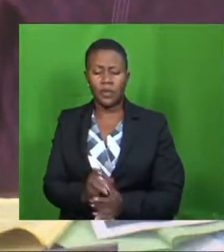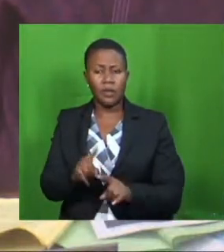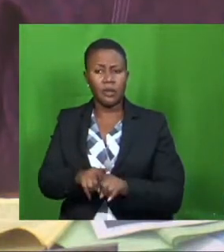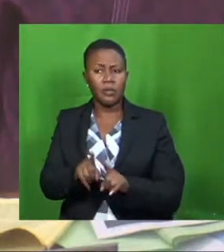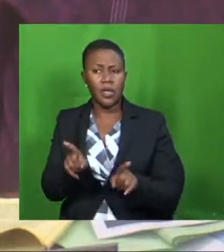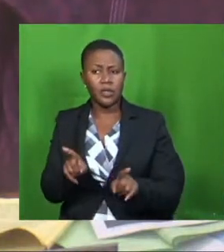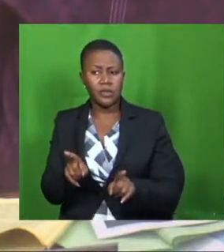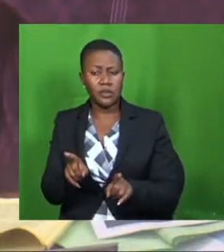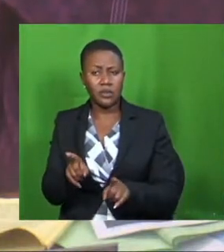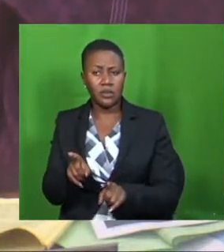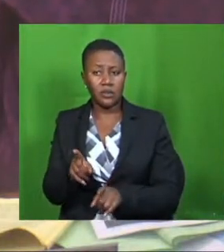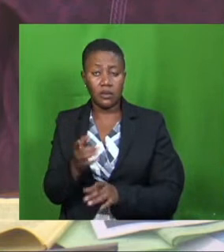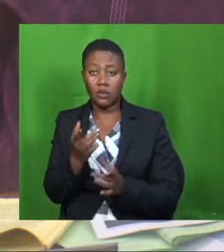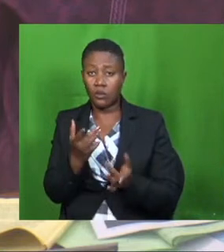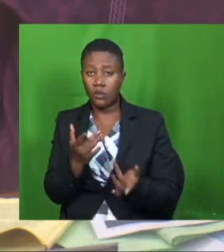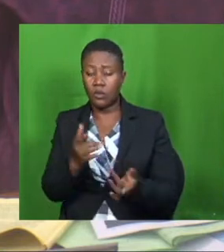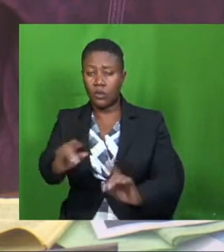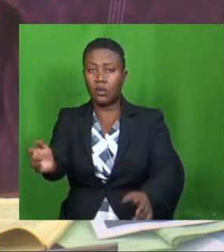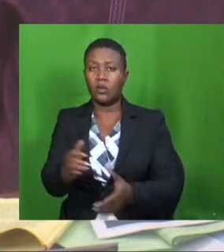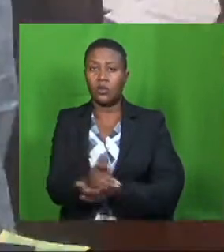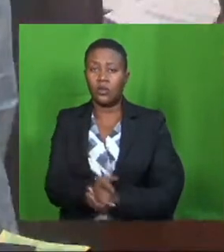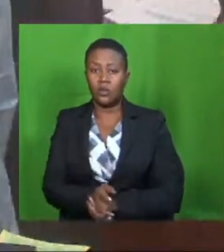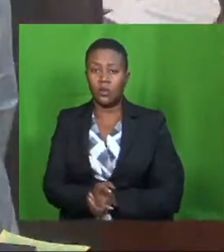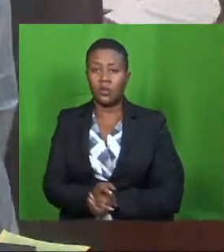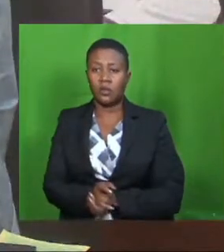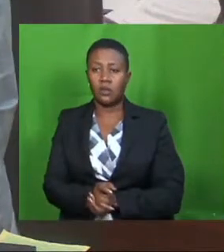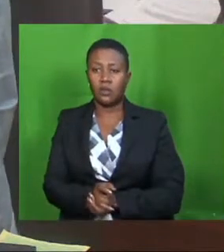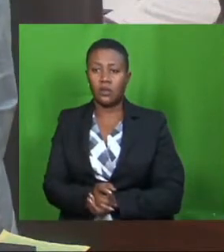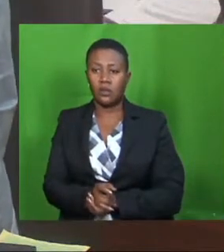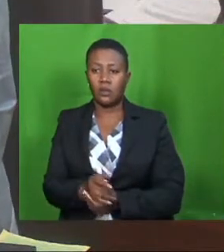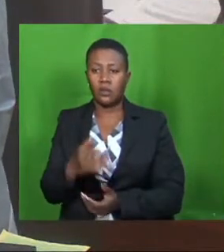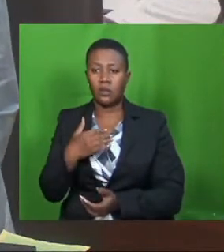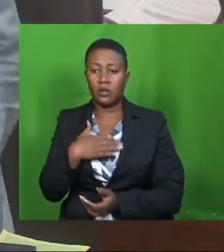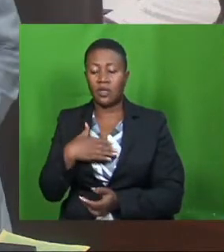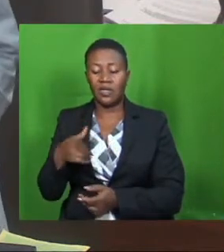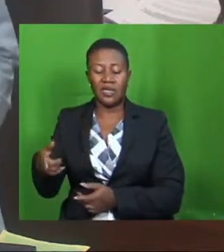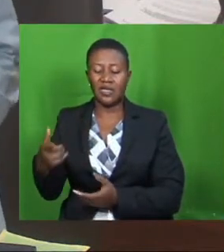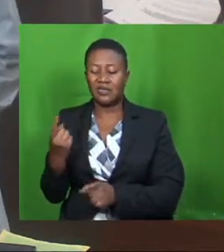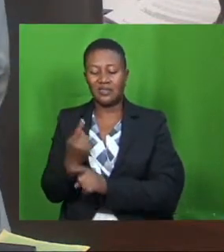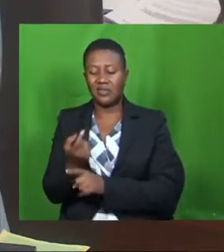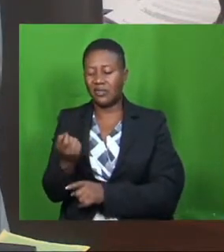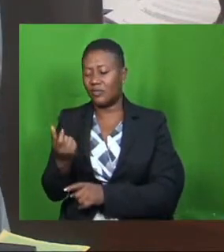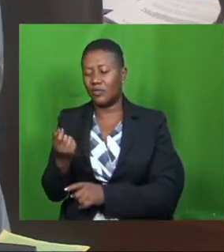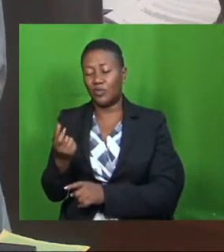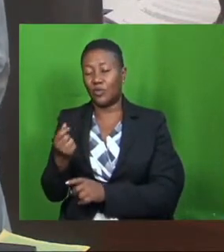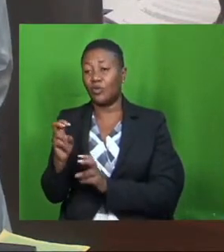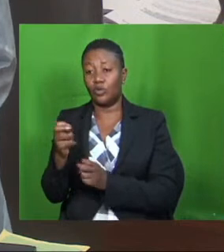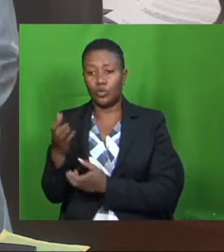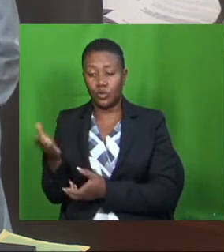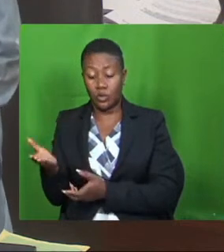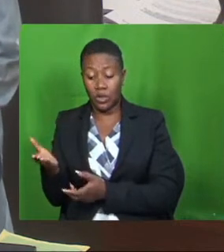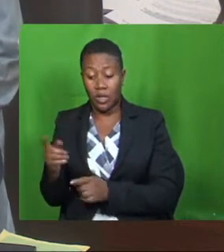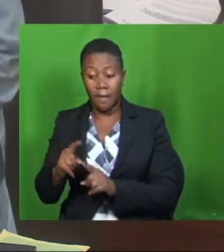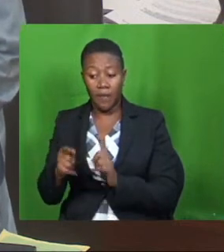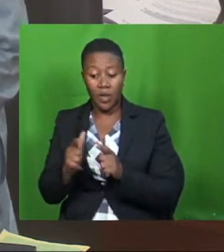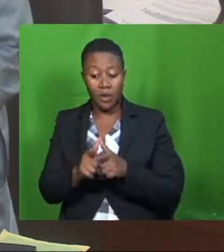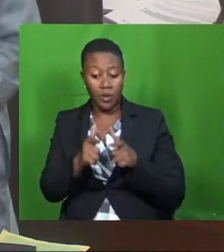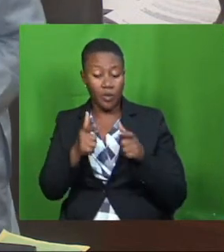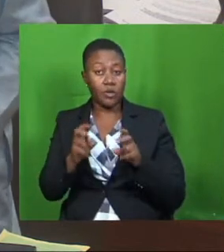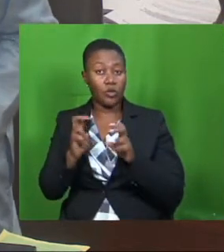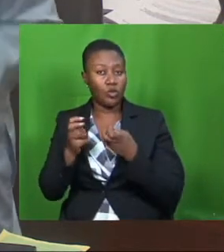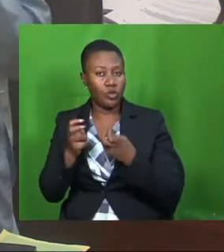see Wednesday. But I am reluctant to say that Mr. Speaker, this House should stand down